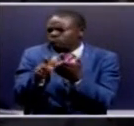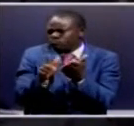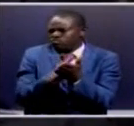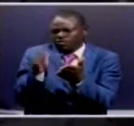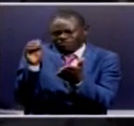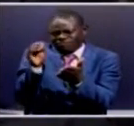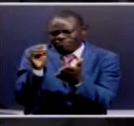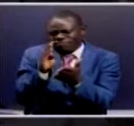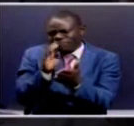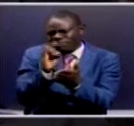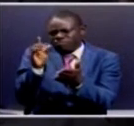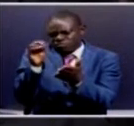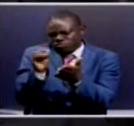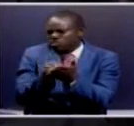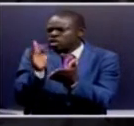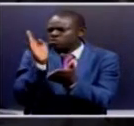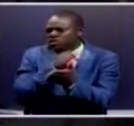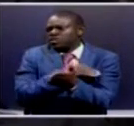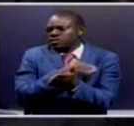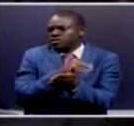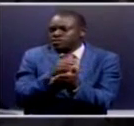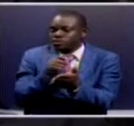meetings shall be public meetings.